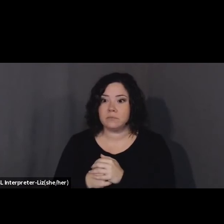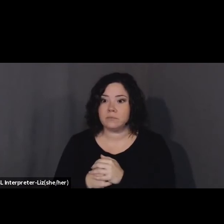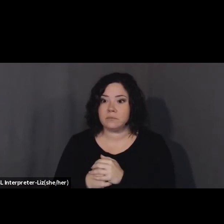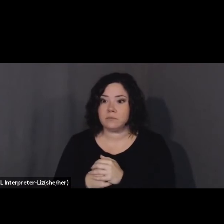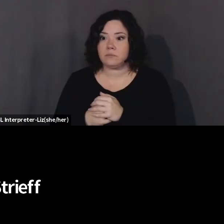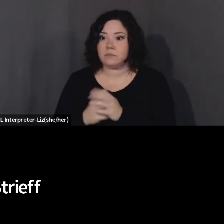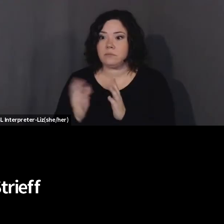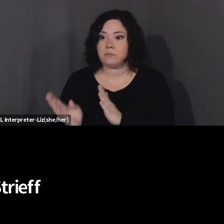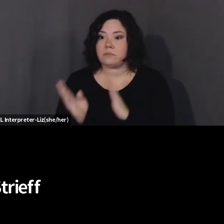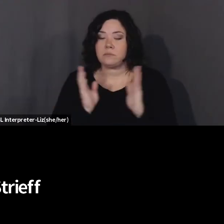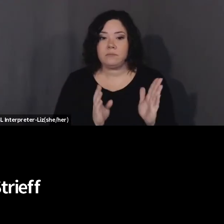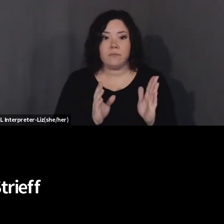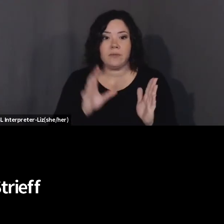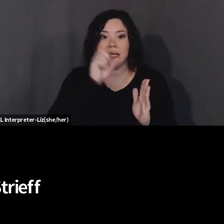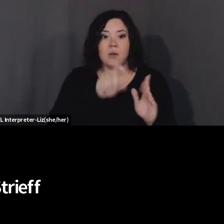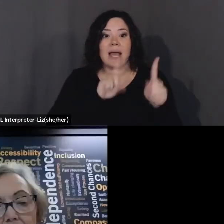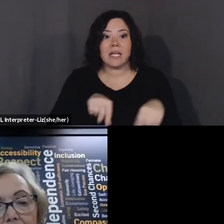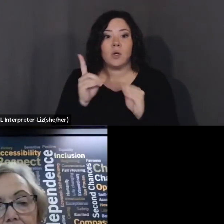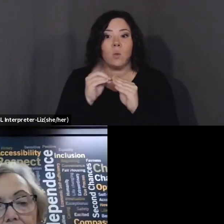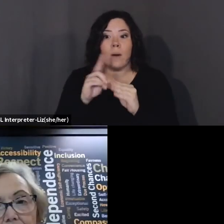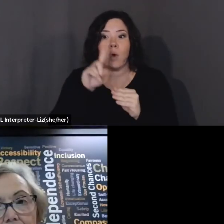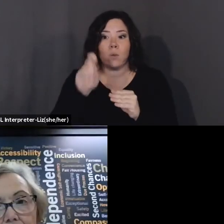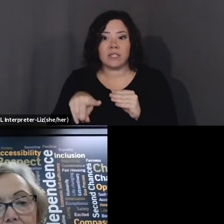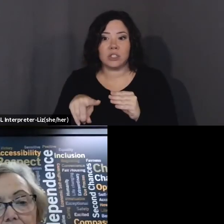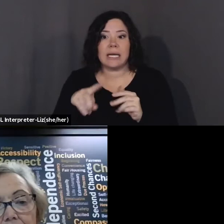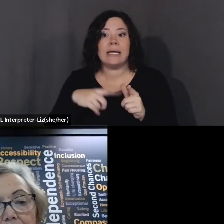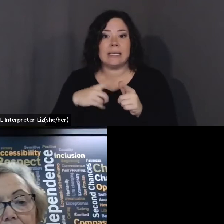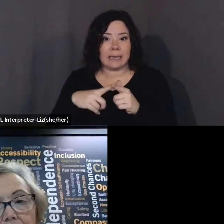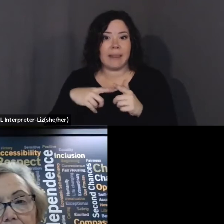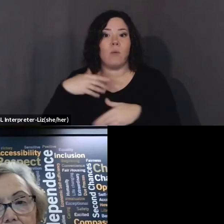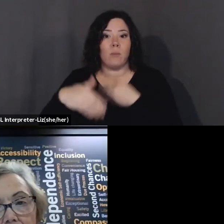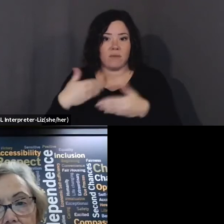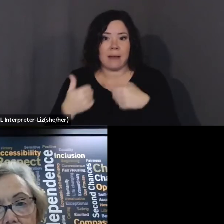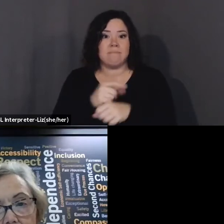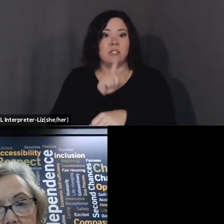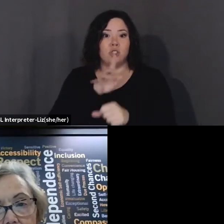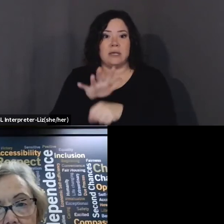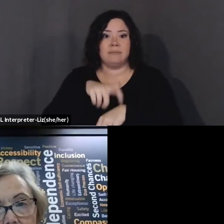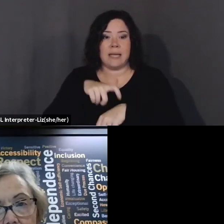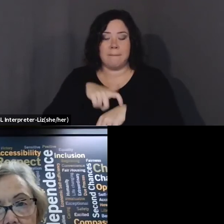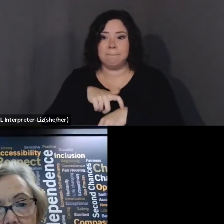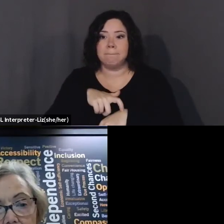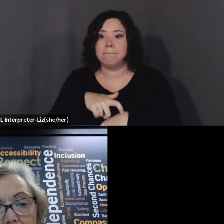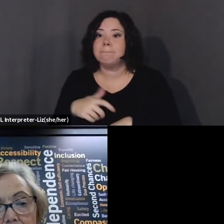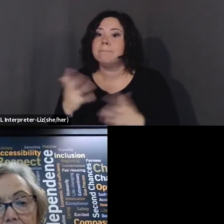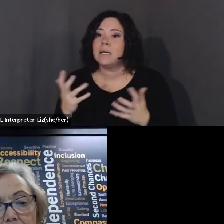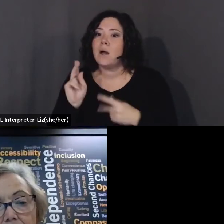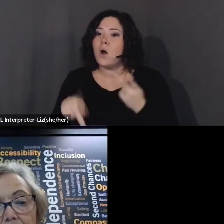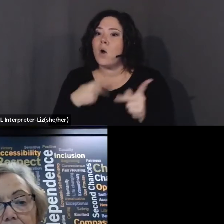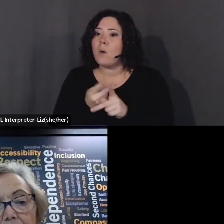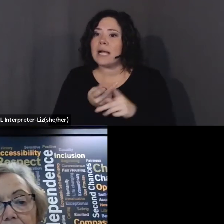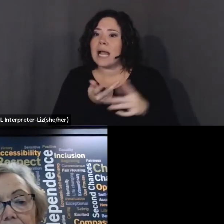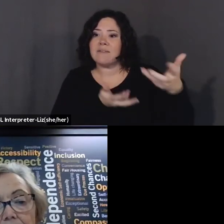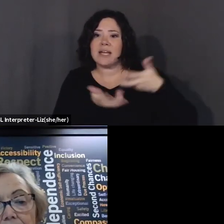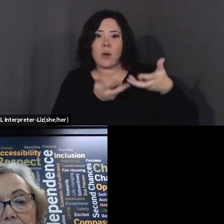And then I guess I'm going to answer one more question, and then we'll move on, just so we ensure that we have time. It says, what kind of interaction did you